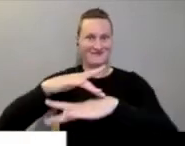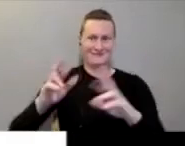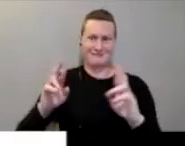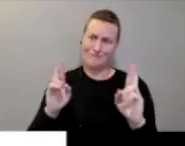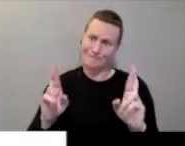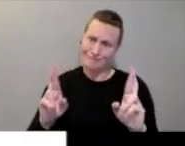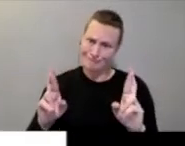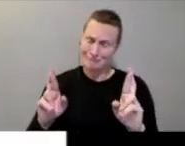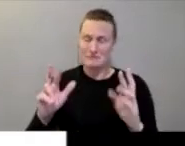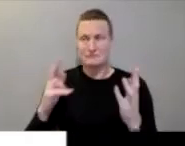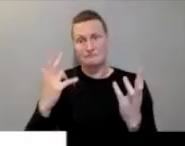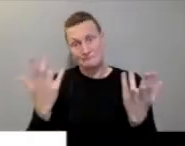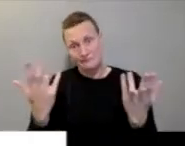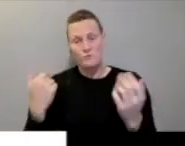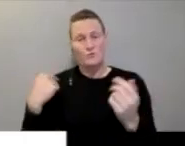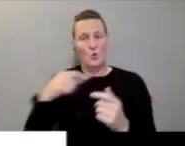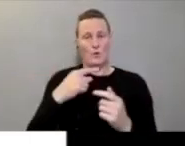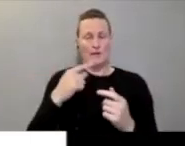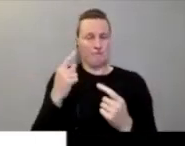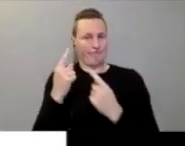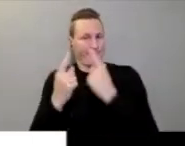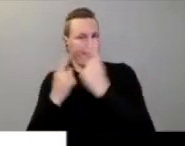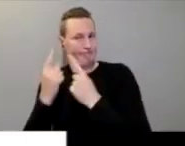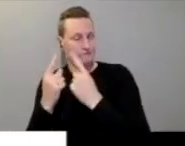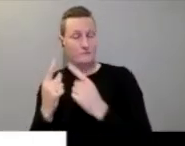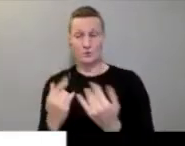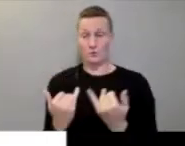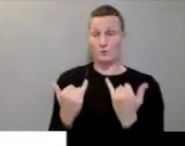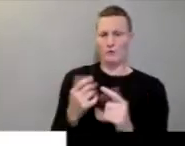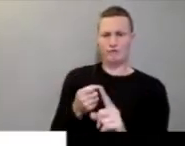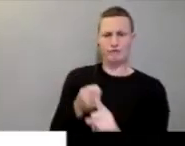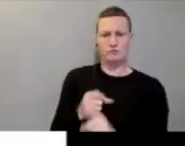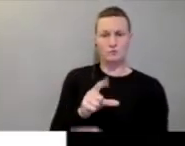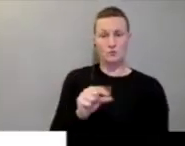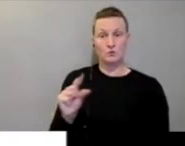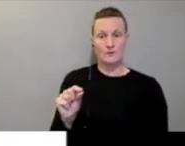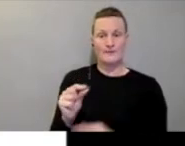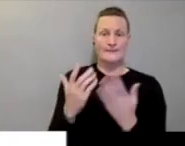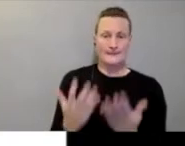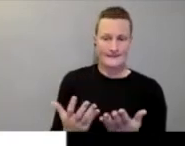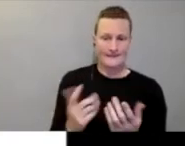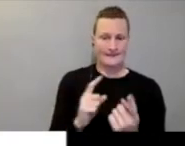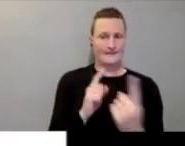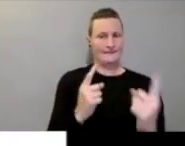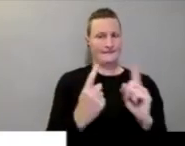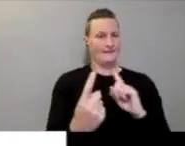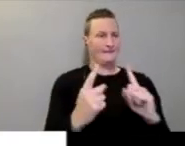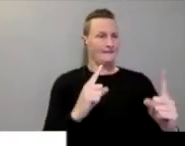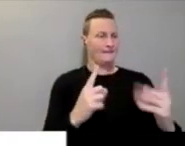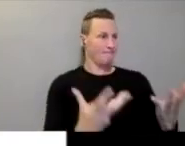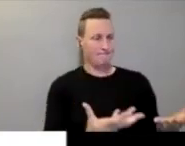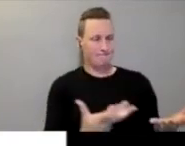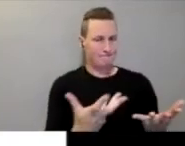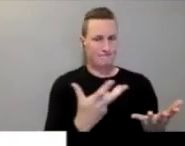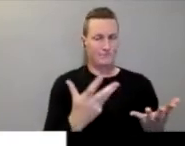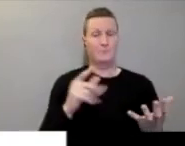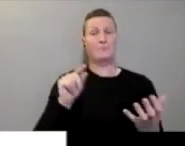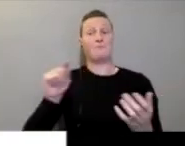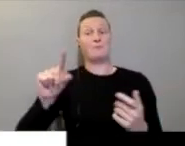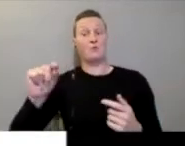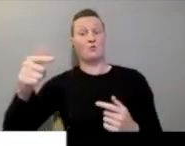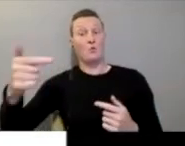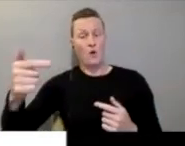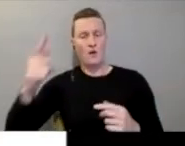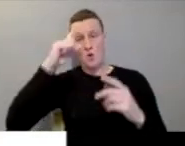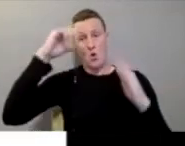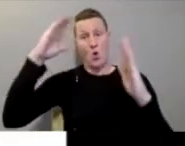the conditions and concerns now about physical distancing may be a little bit less rigid a year from